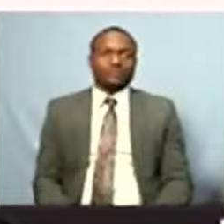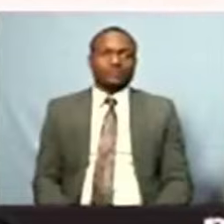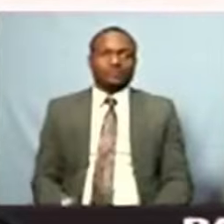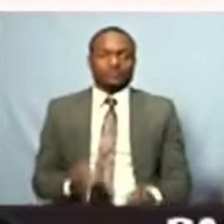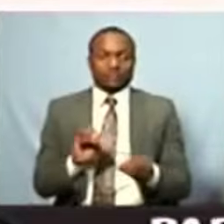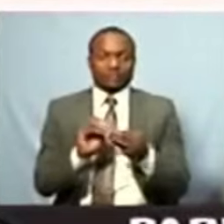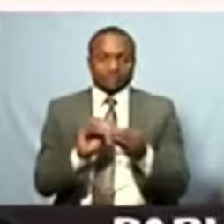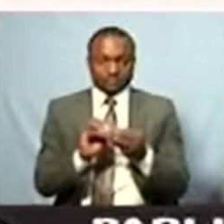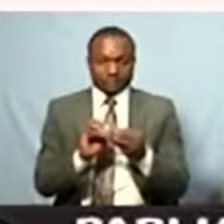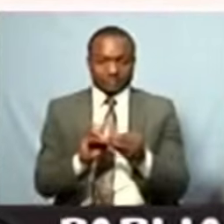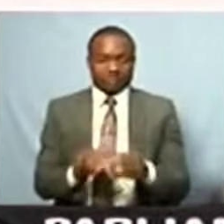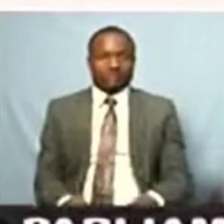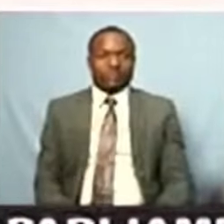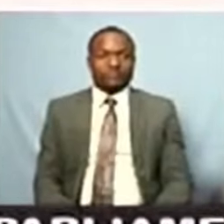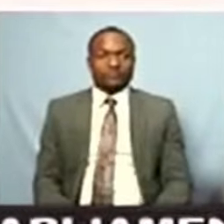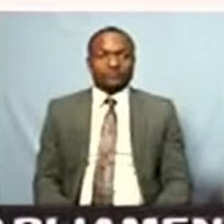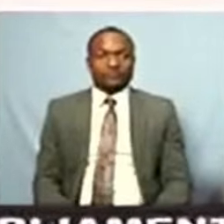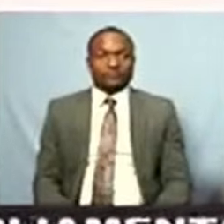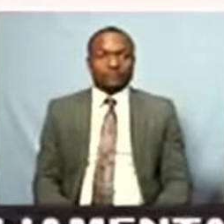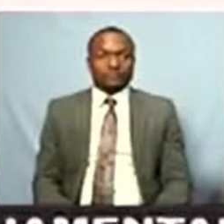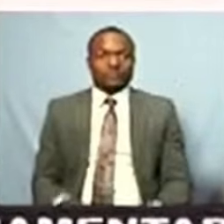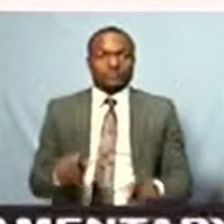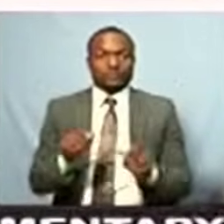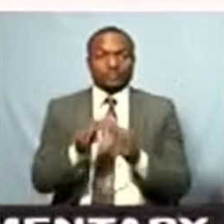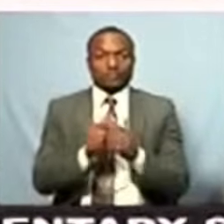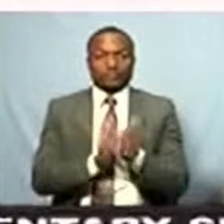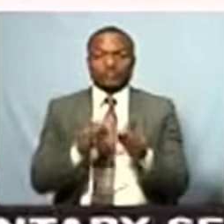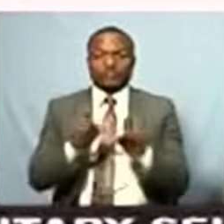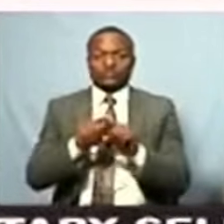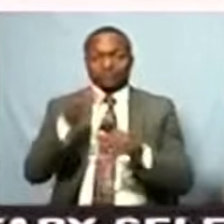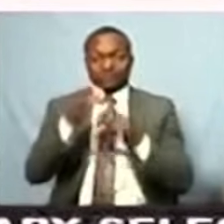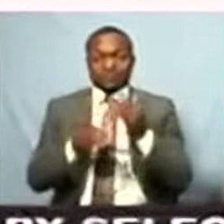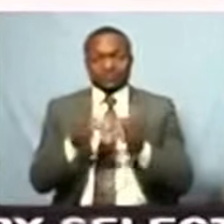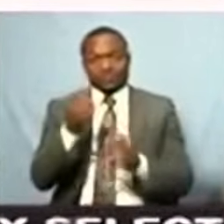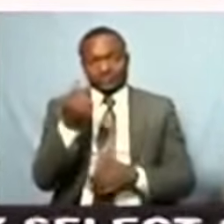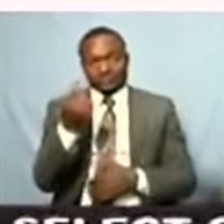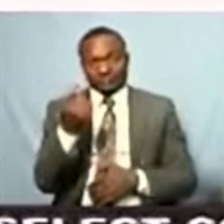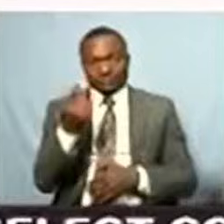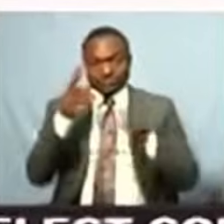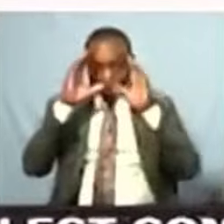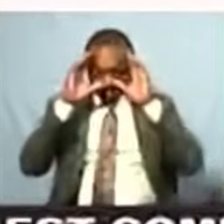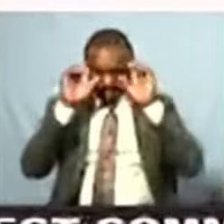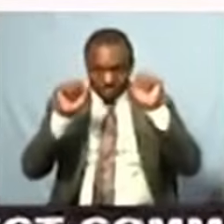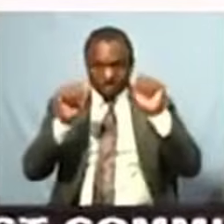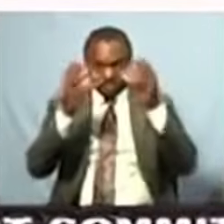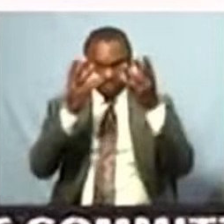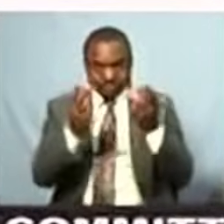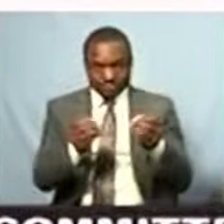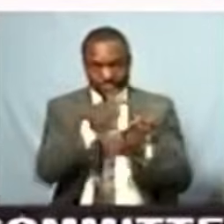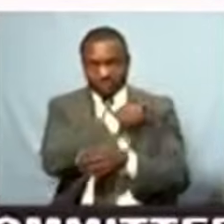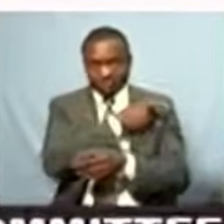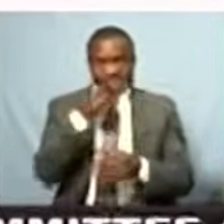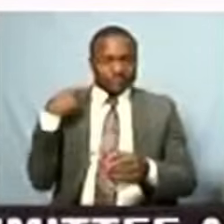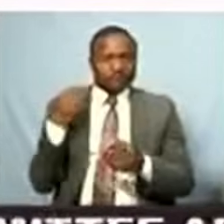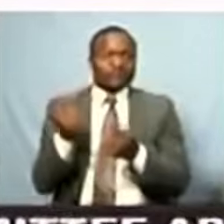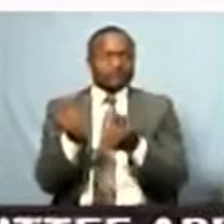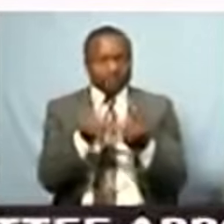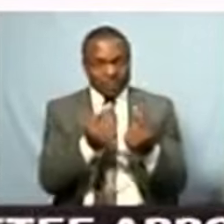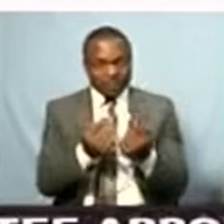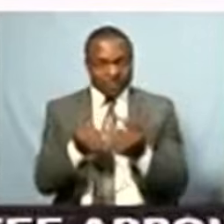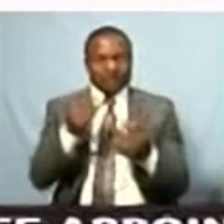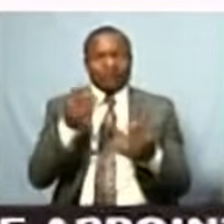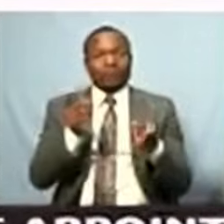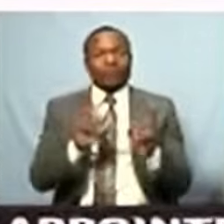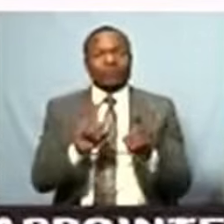Furthermore, as regards the same clause 11, relating to the president dissolving parliament in circumstances where the